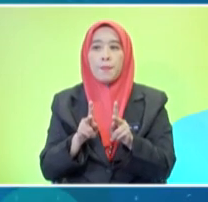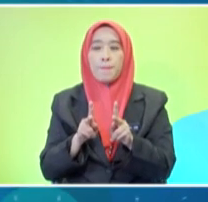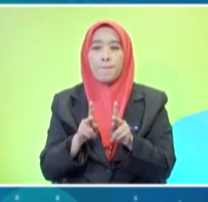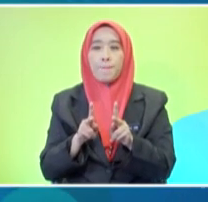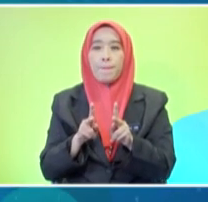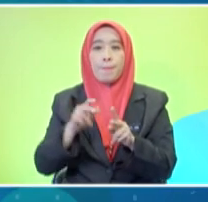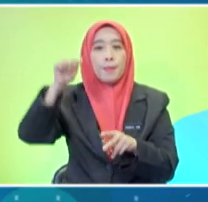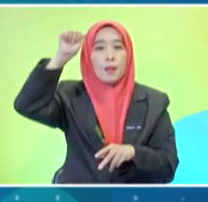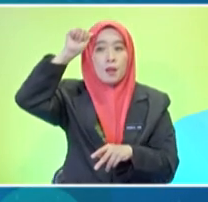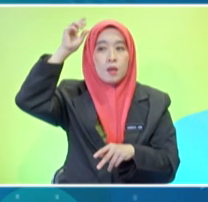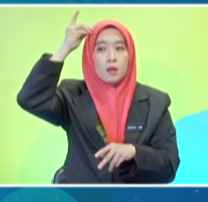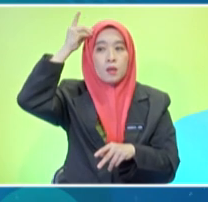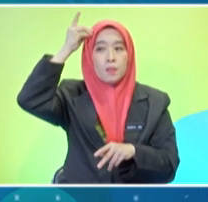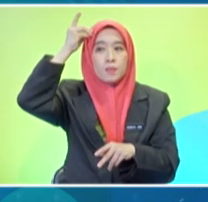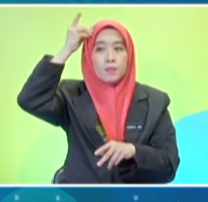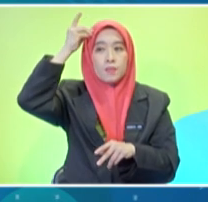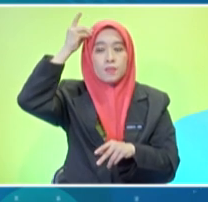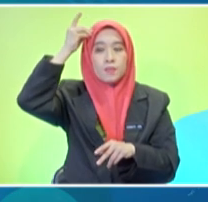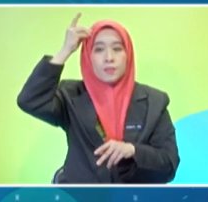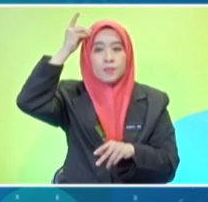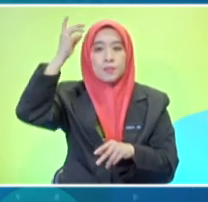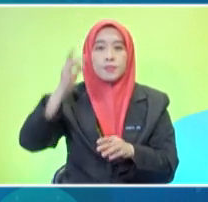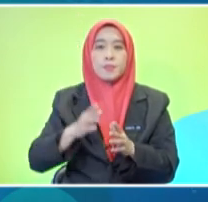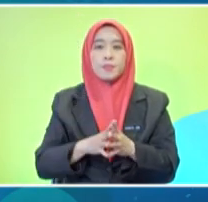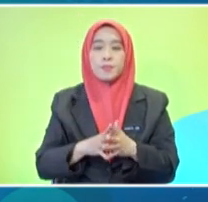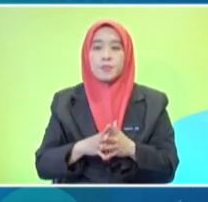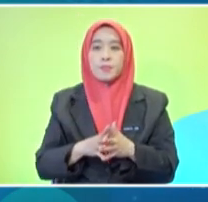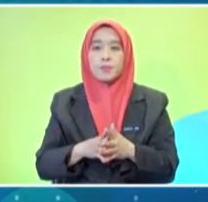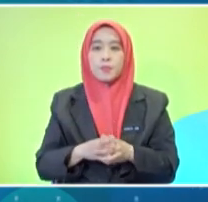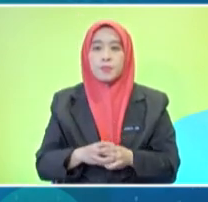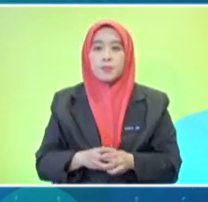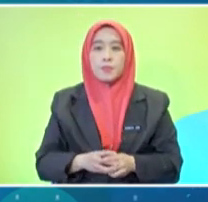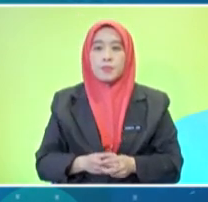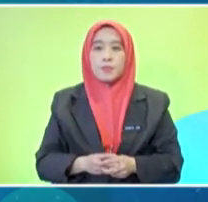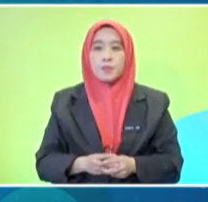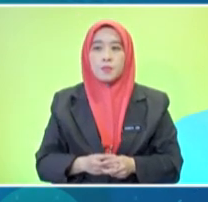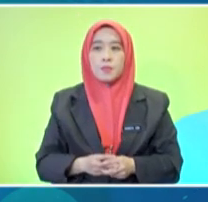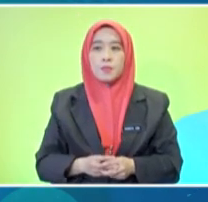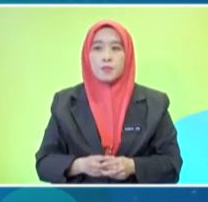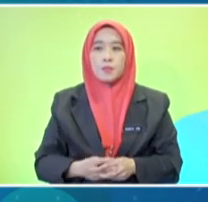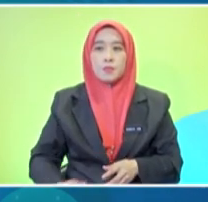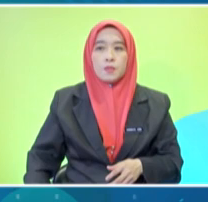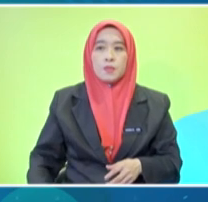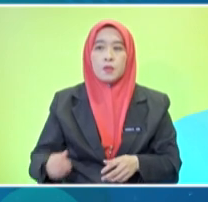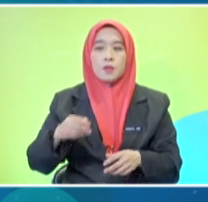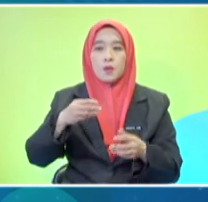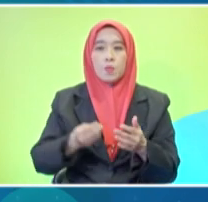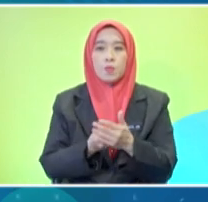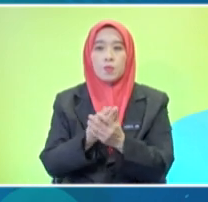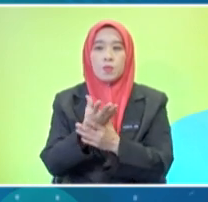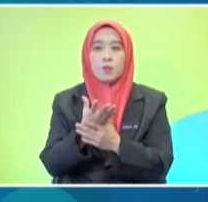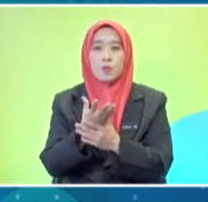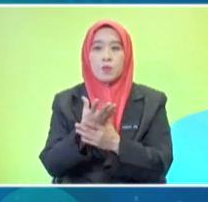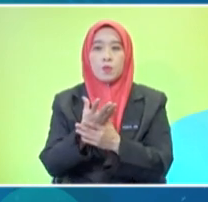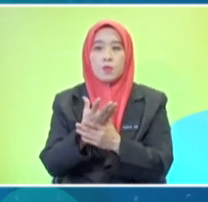Okay, Adam. Adam. Mr. Q, my plants all wilted